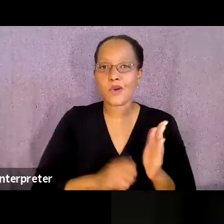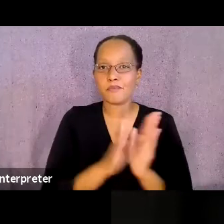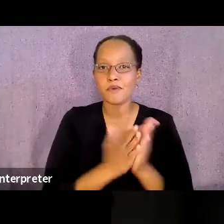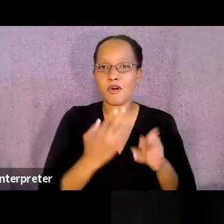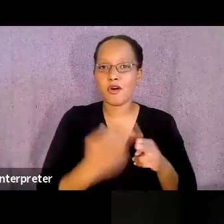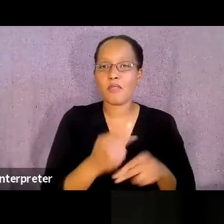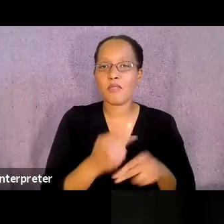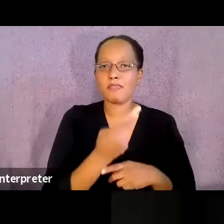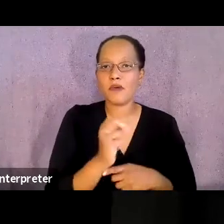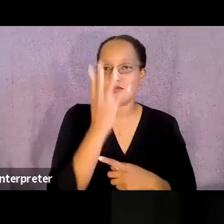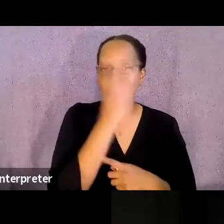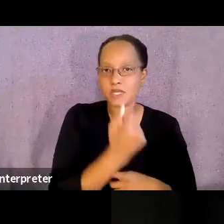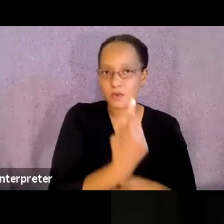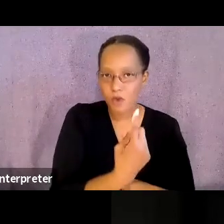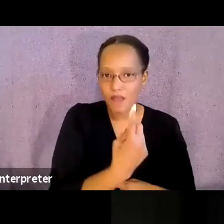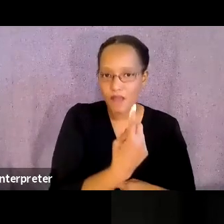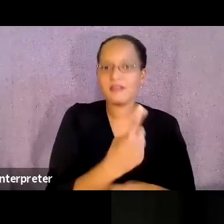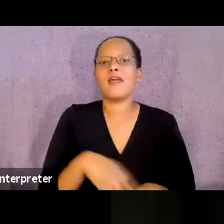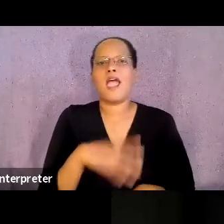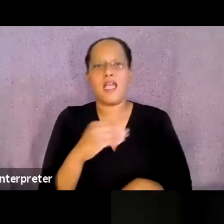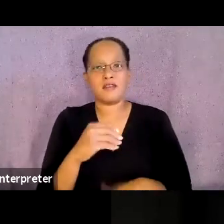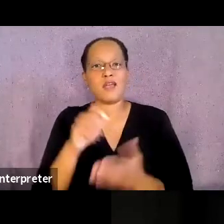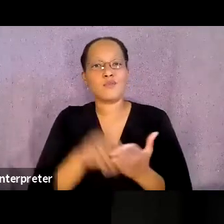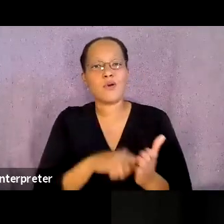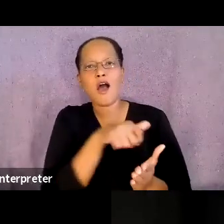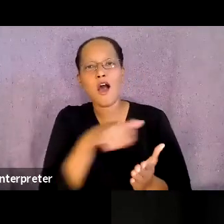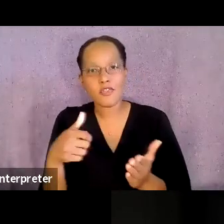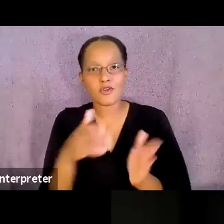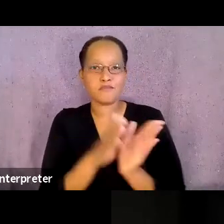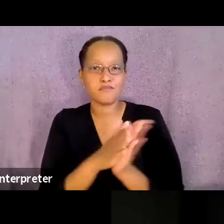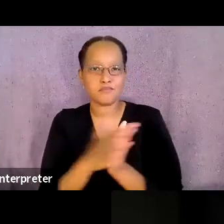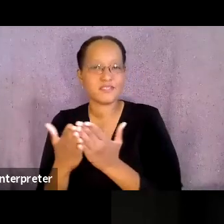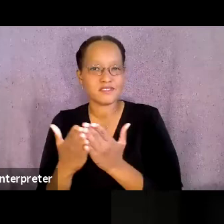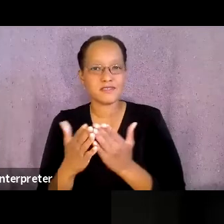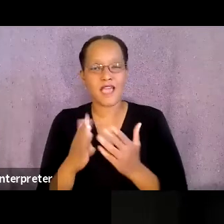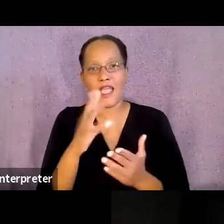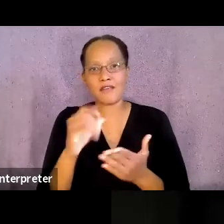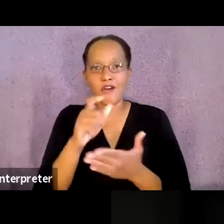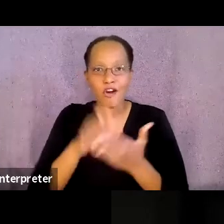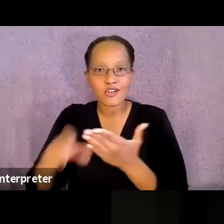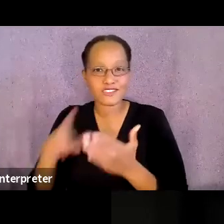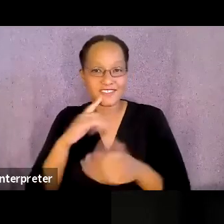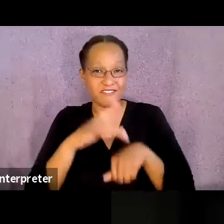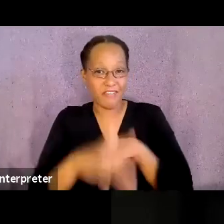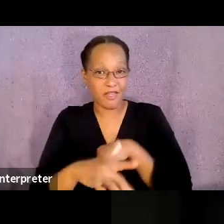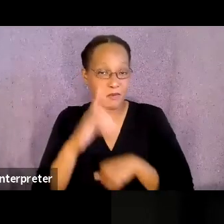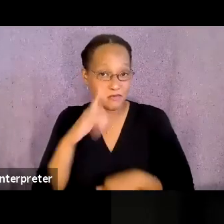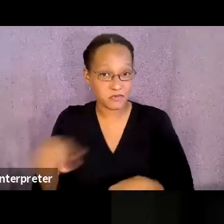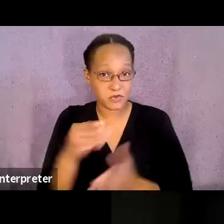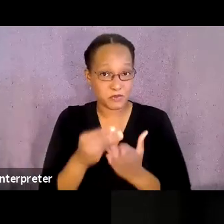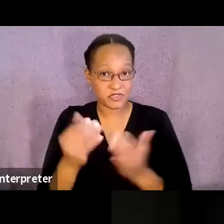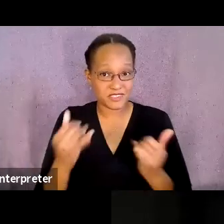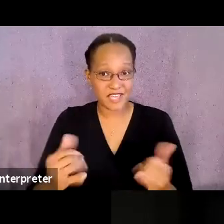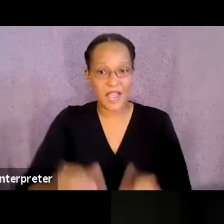life, pop culture, disability, and other reasons to fall in love with me, which is available for purchase now. I